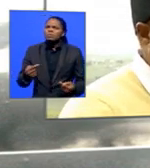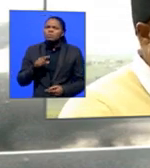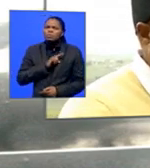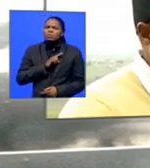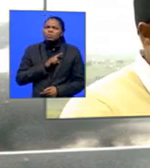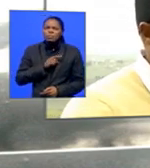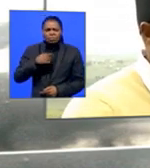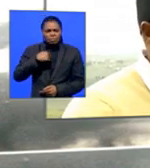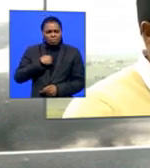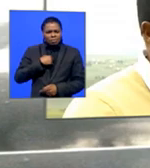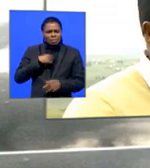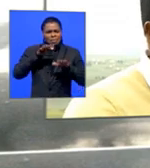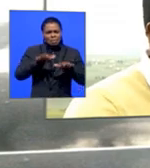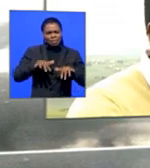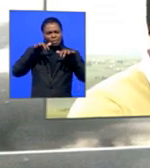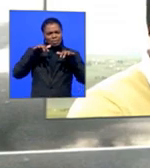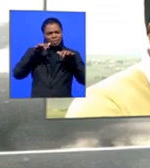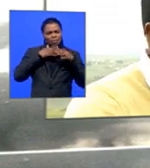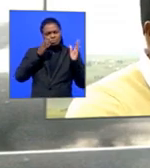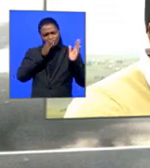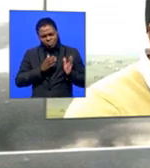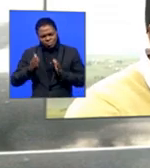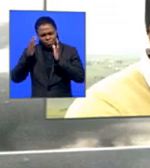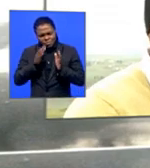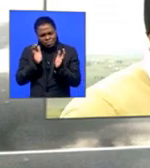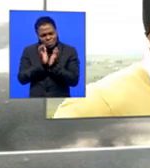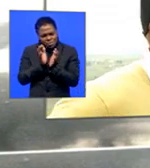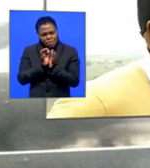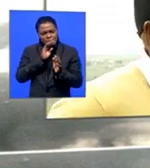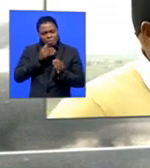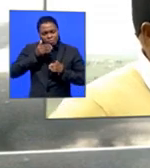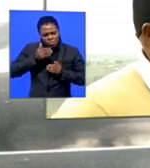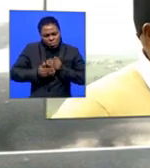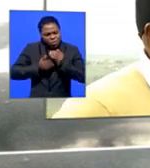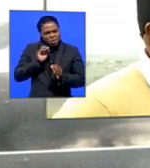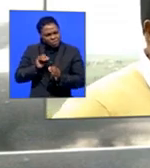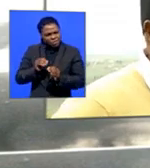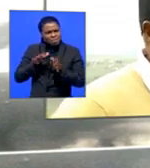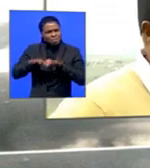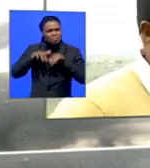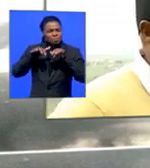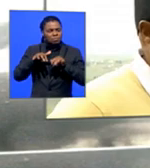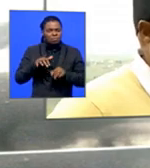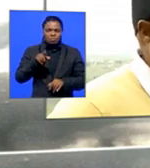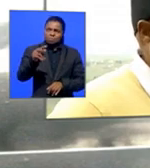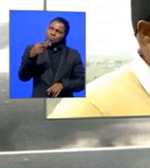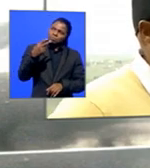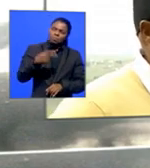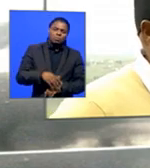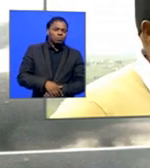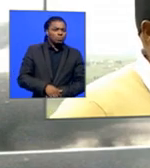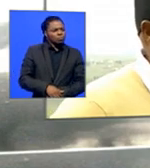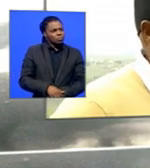Because you see, when you arrange a meeting in Parliament, you go through a certain procedures." He looked at me, he